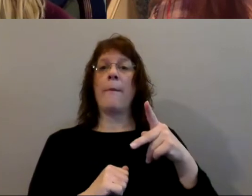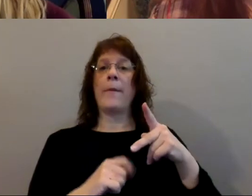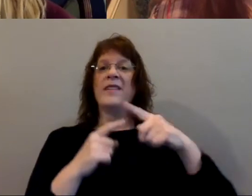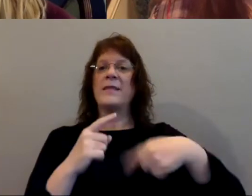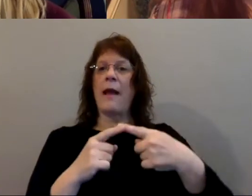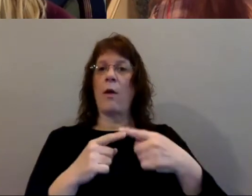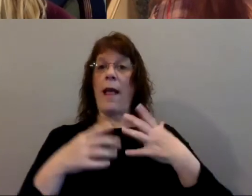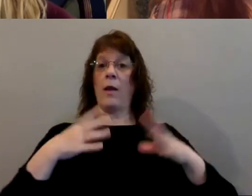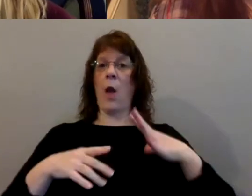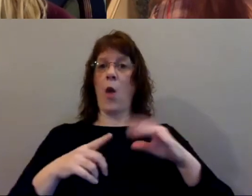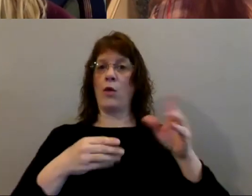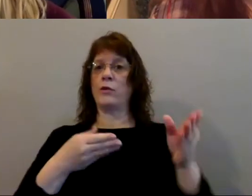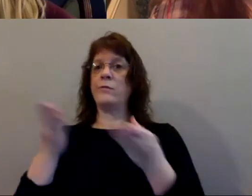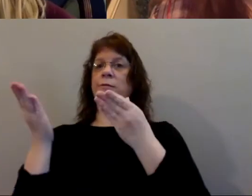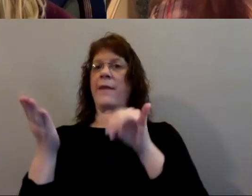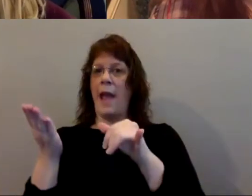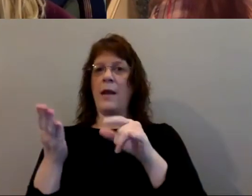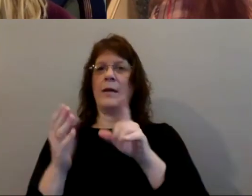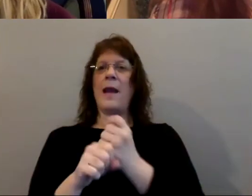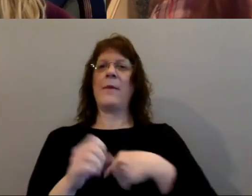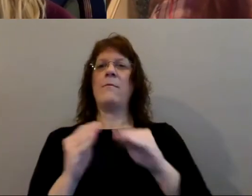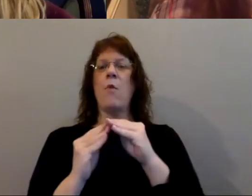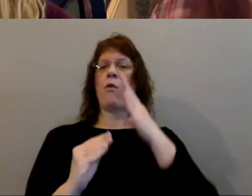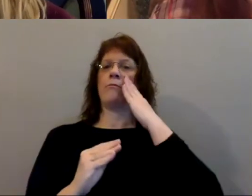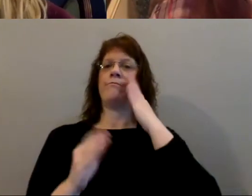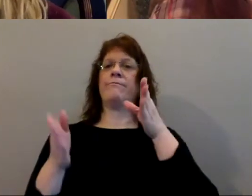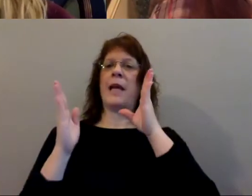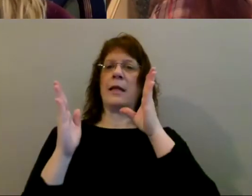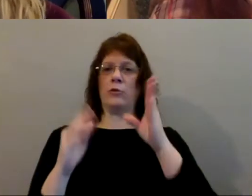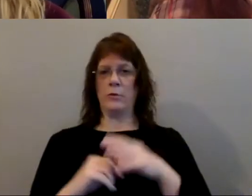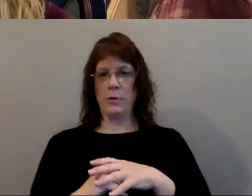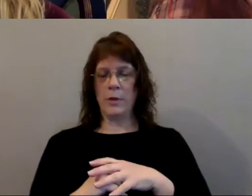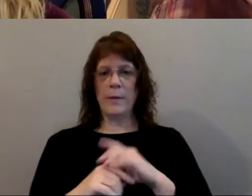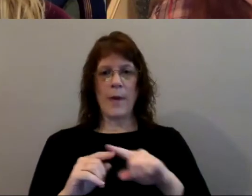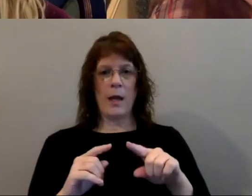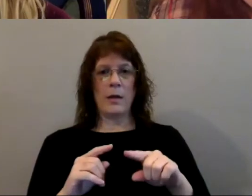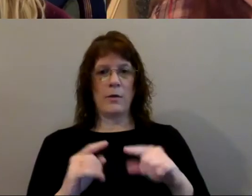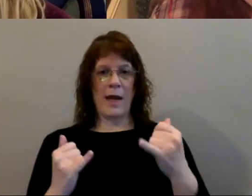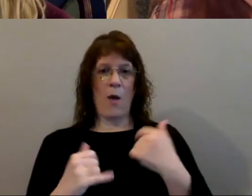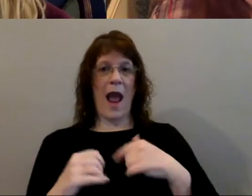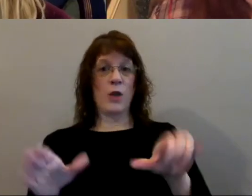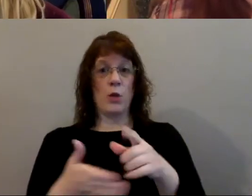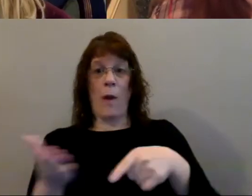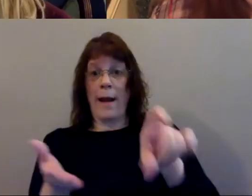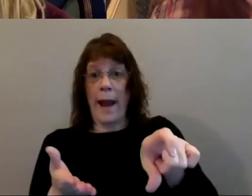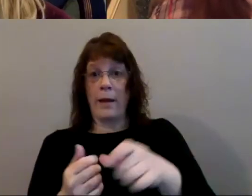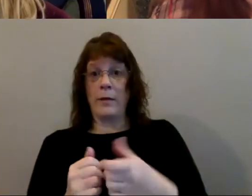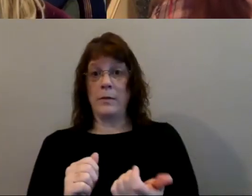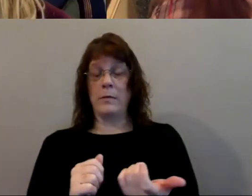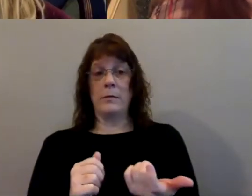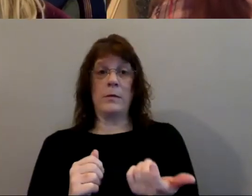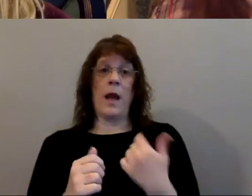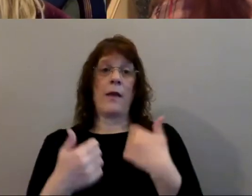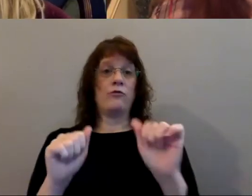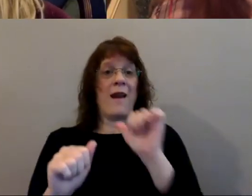that. It's made me very conscientious, I'd say. Cool. But at the same time, like I do what I can, but I try not